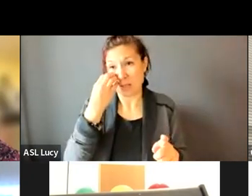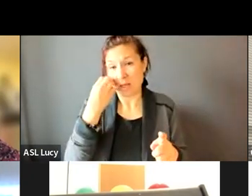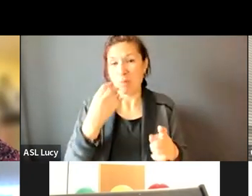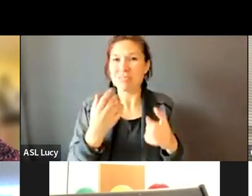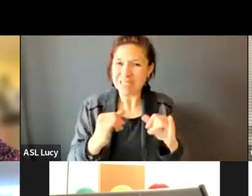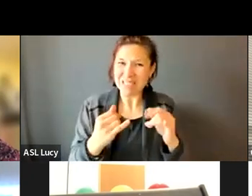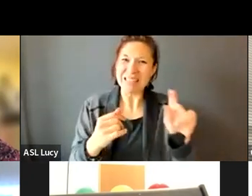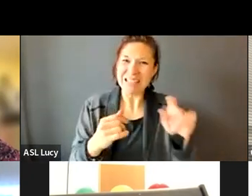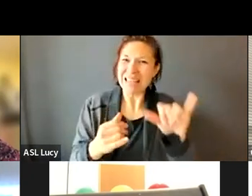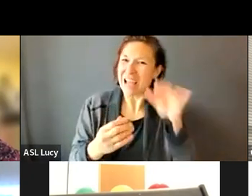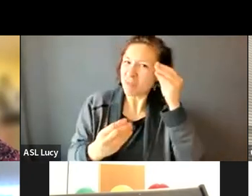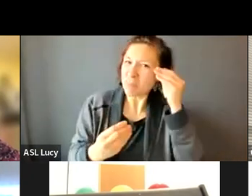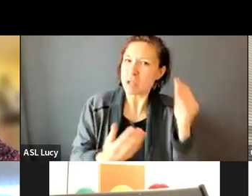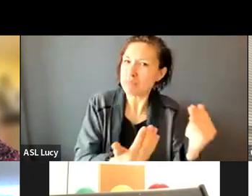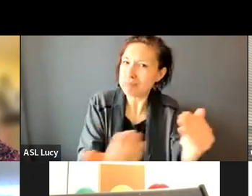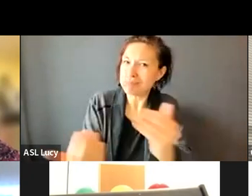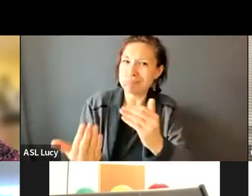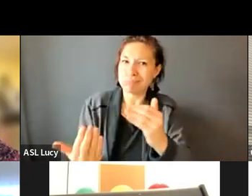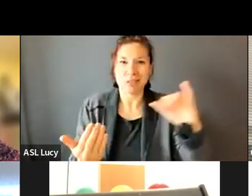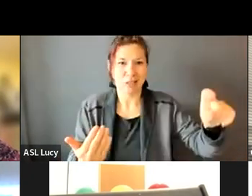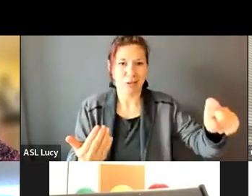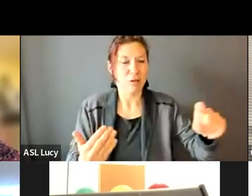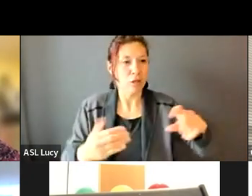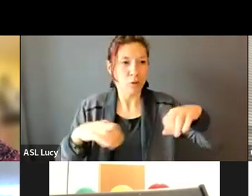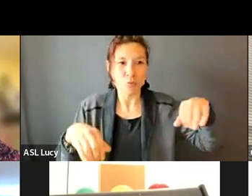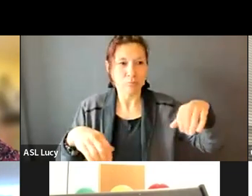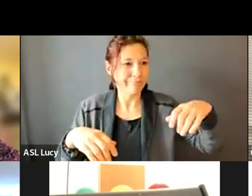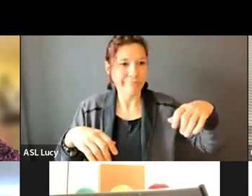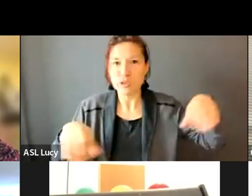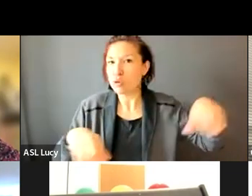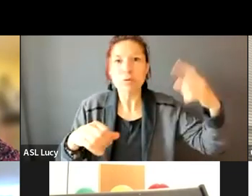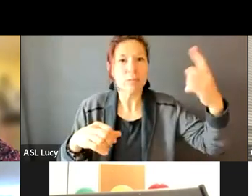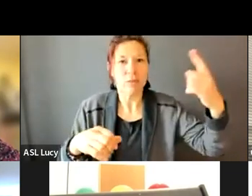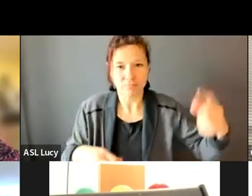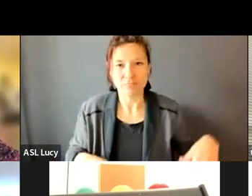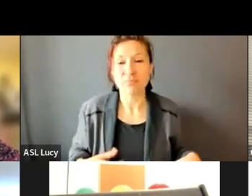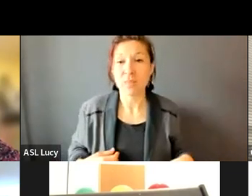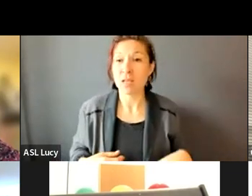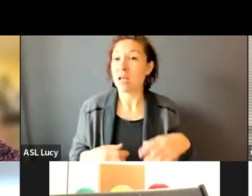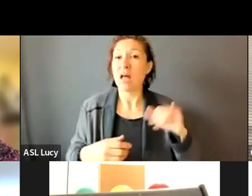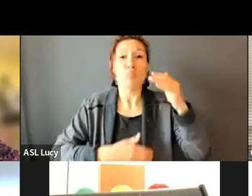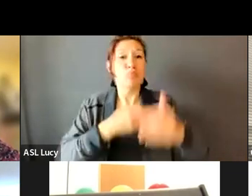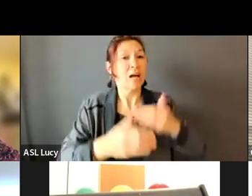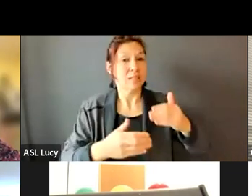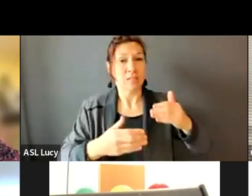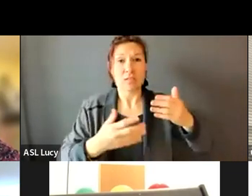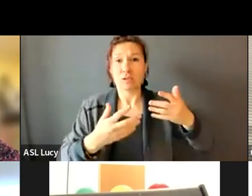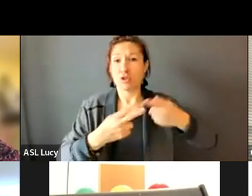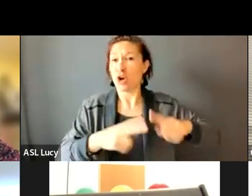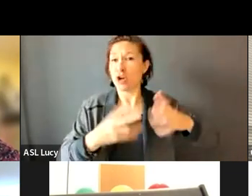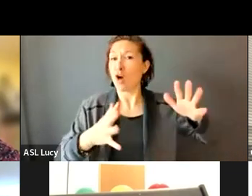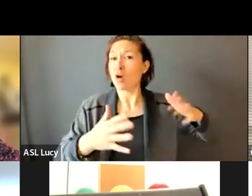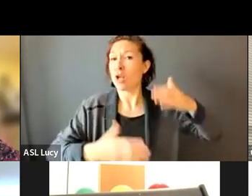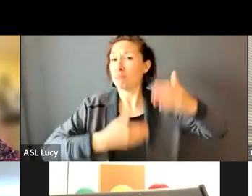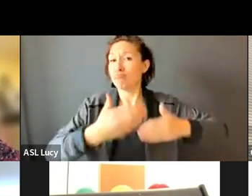information that could be actionable so that process is sort of underway now that we've gotten some feedback I think